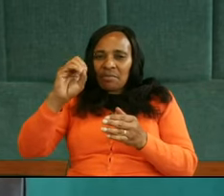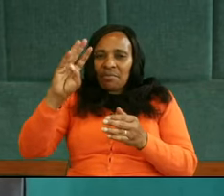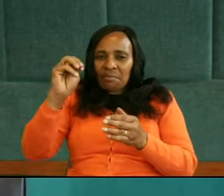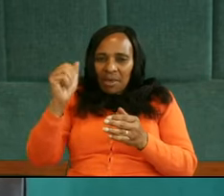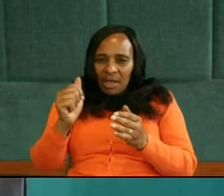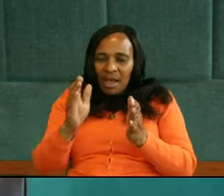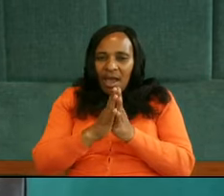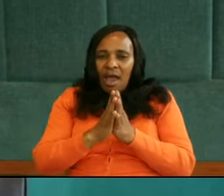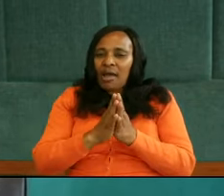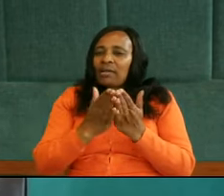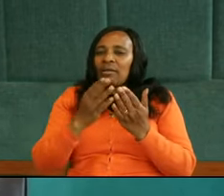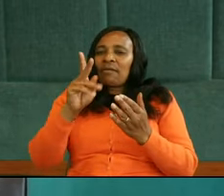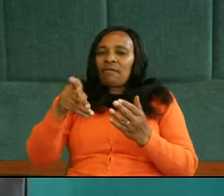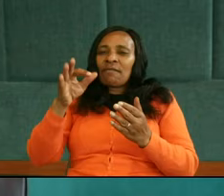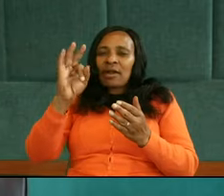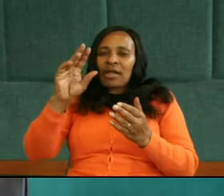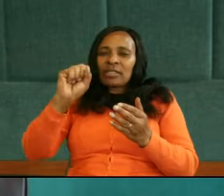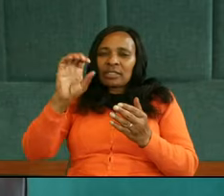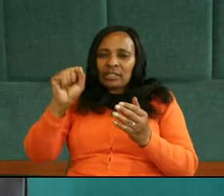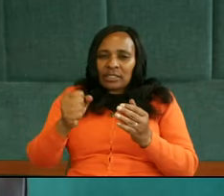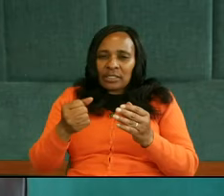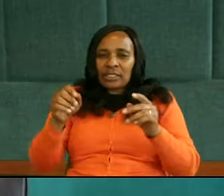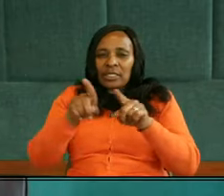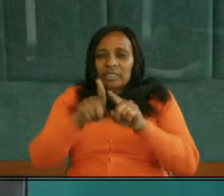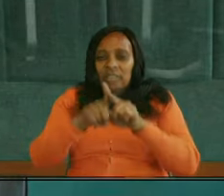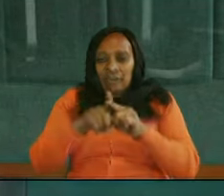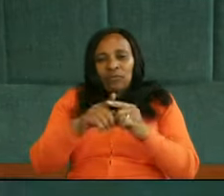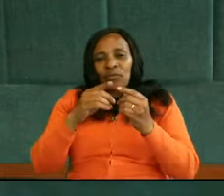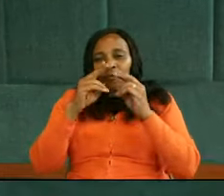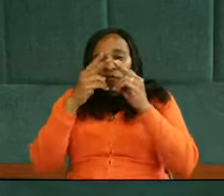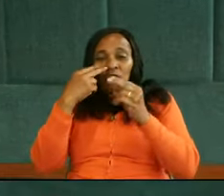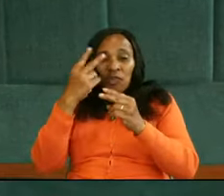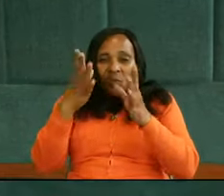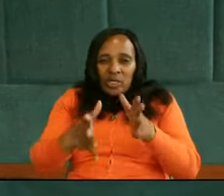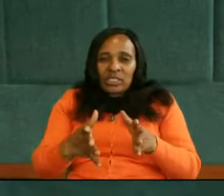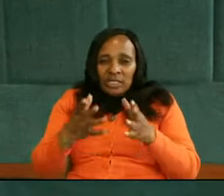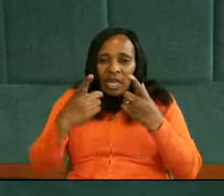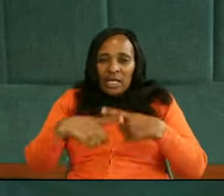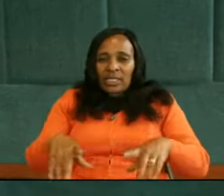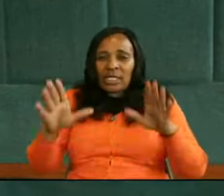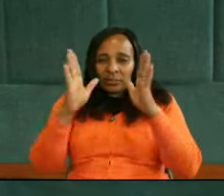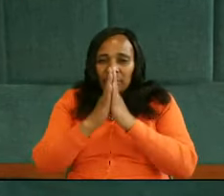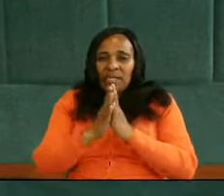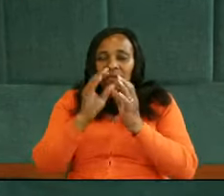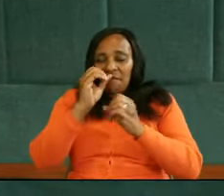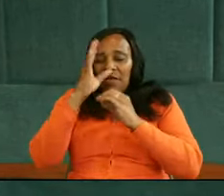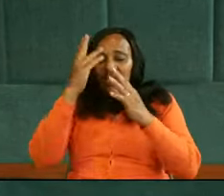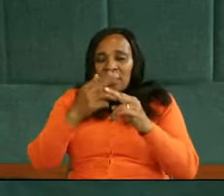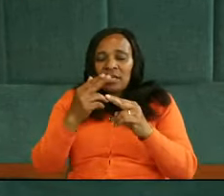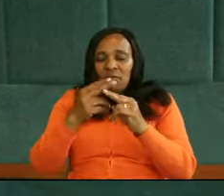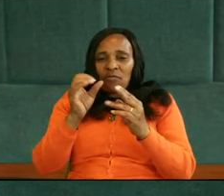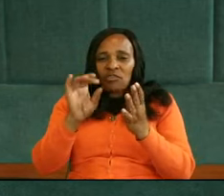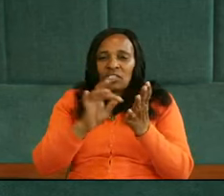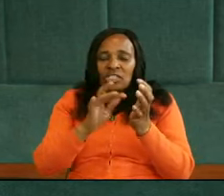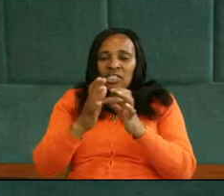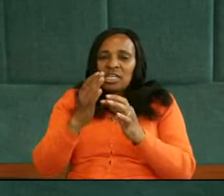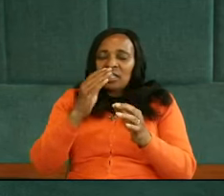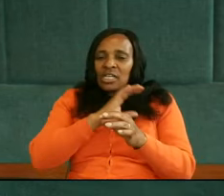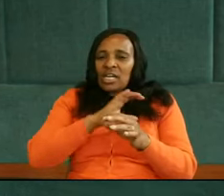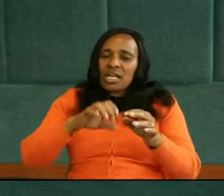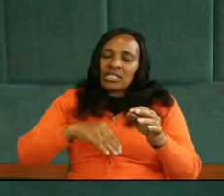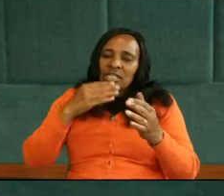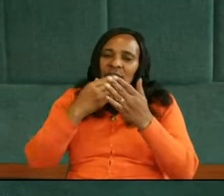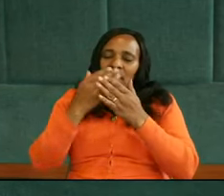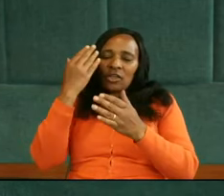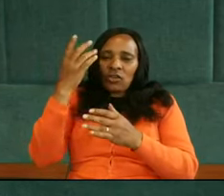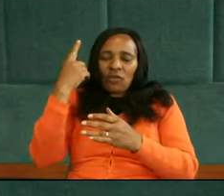as we finish up, I'd like to ask Flex to pray with us. All right, let's bow our heads for a word of prayer. Father, in Jesus' name, we thank you for taking us